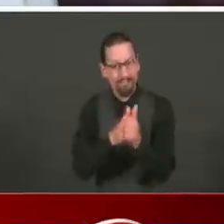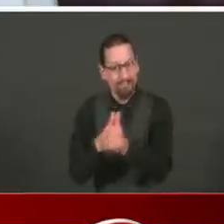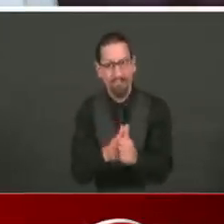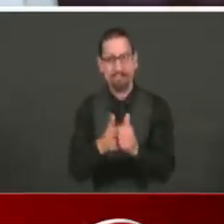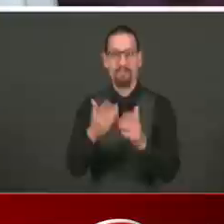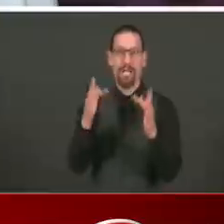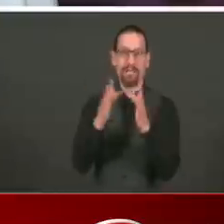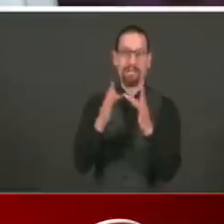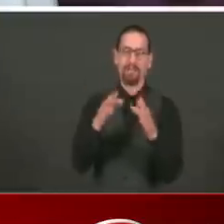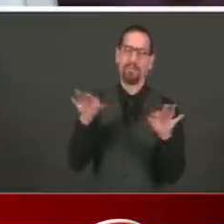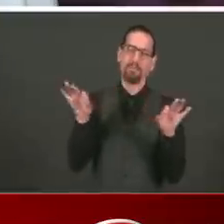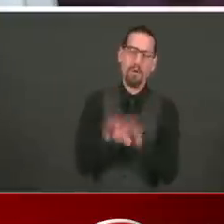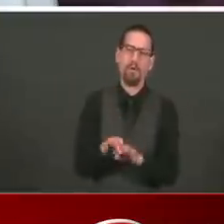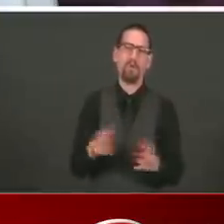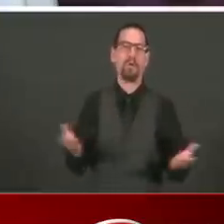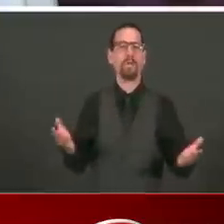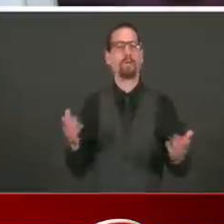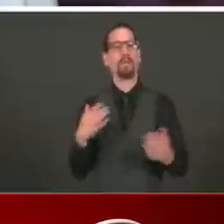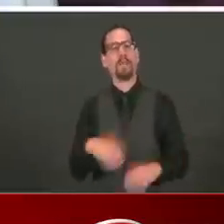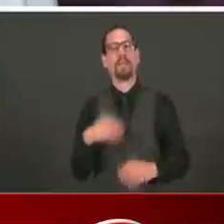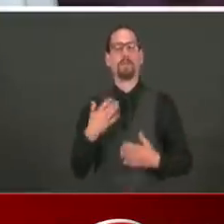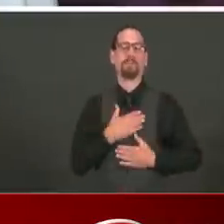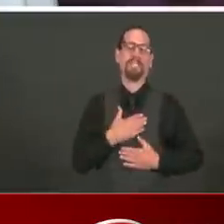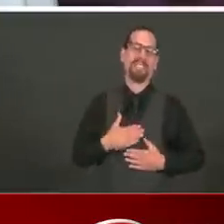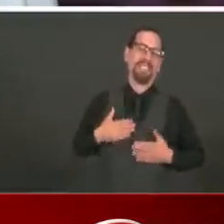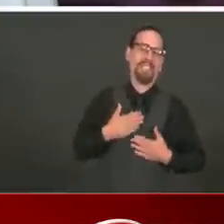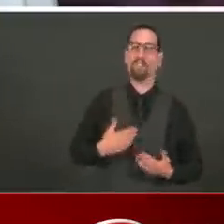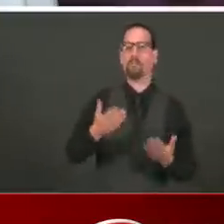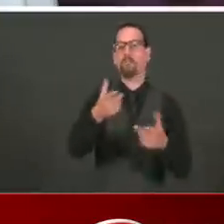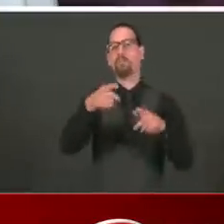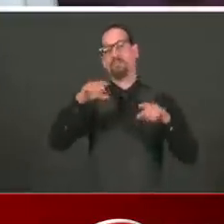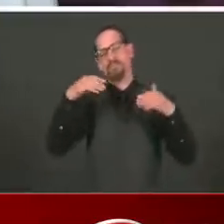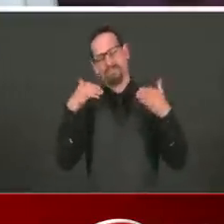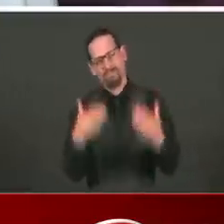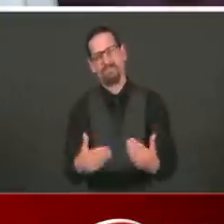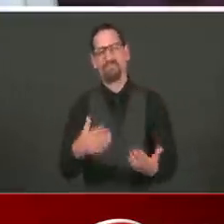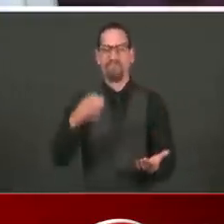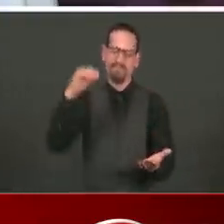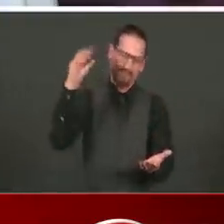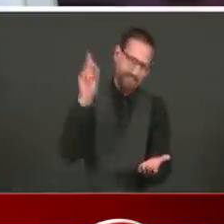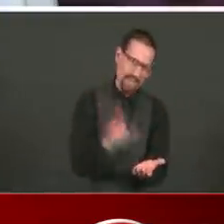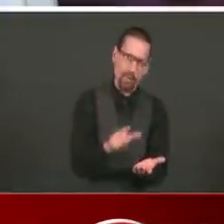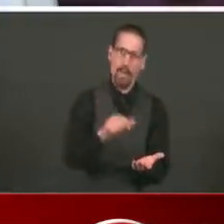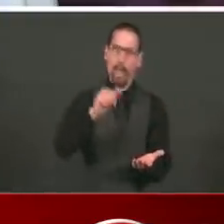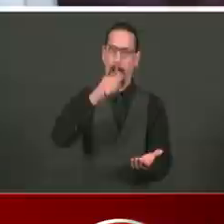you to invest in taking the time to download this app and use it.